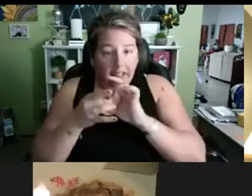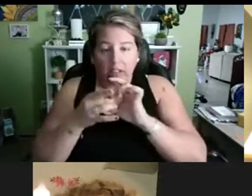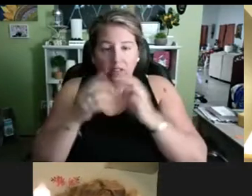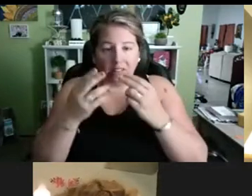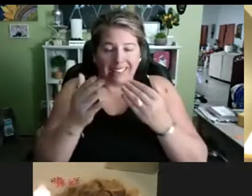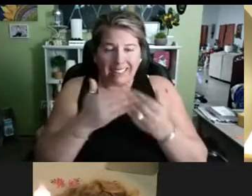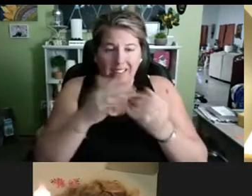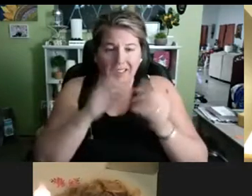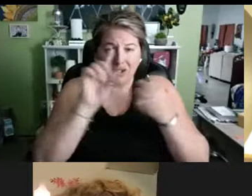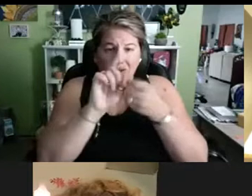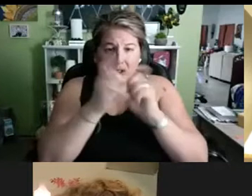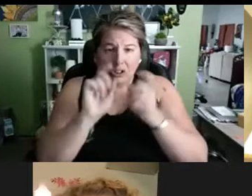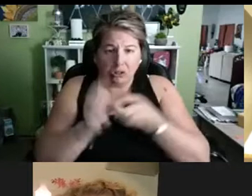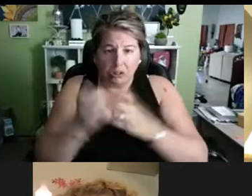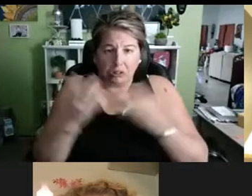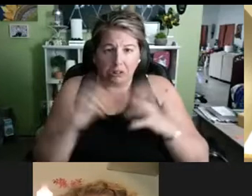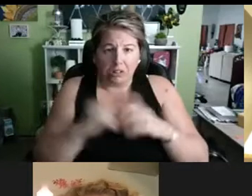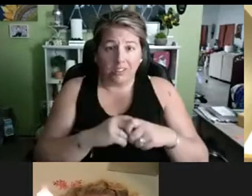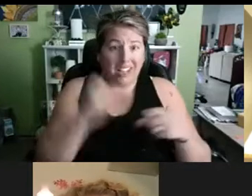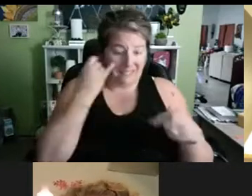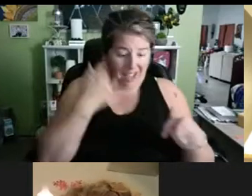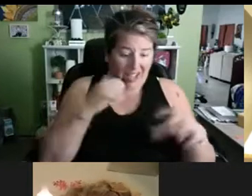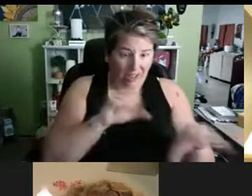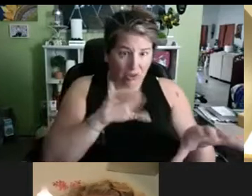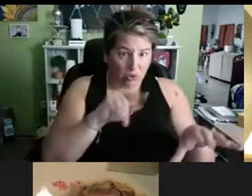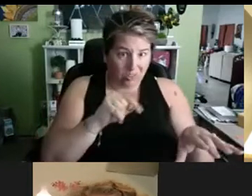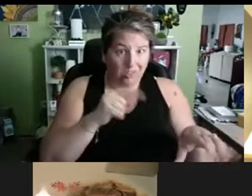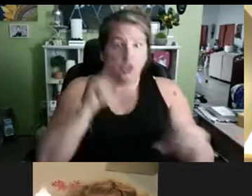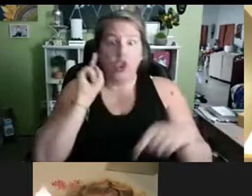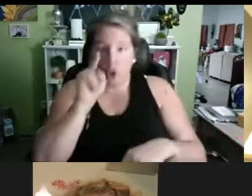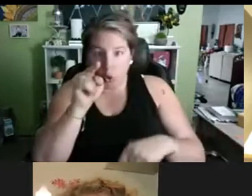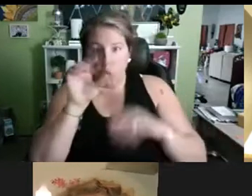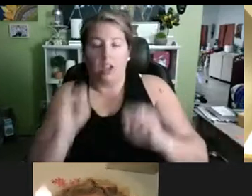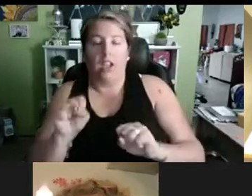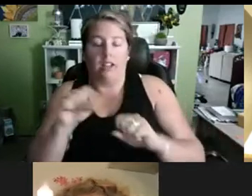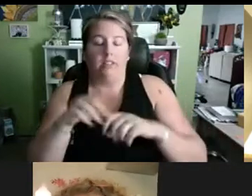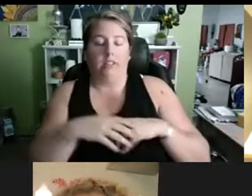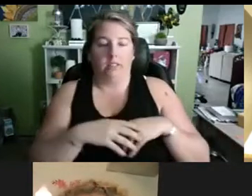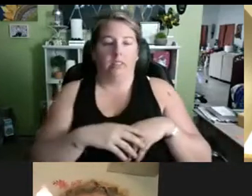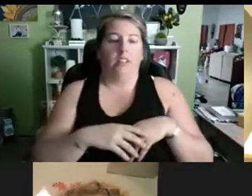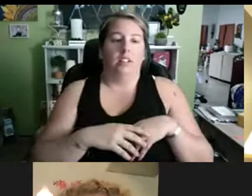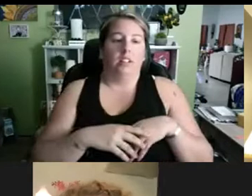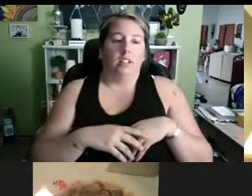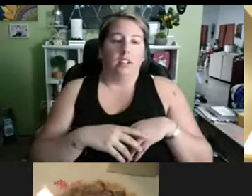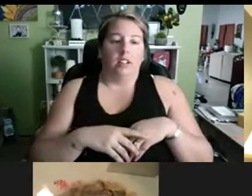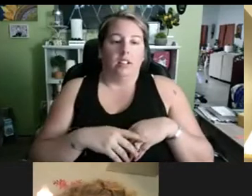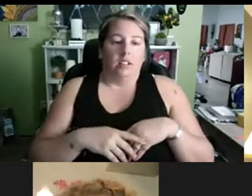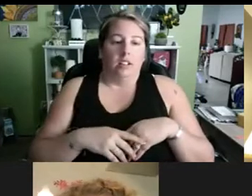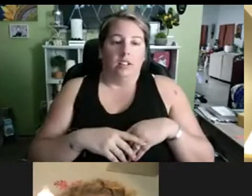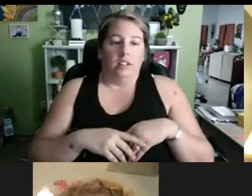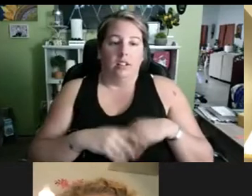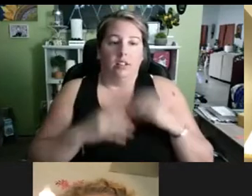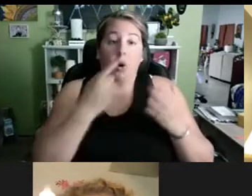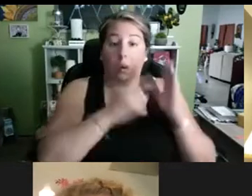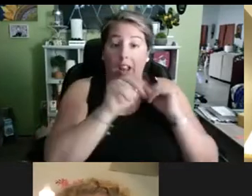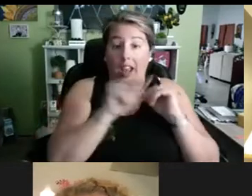done it. If I can do it, you guys can do it, where you just have a template like what Anne was showing, and then